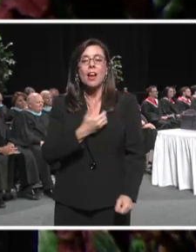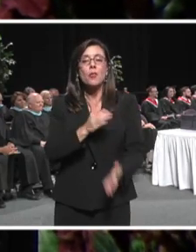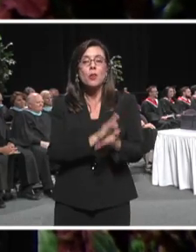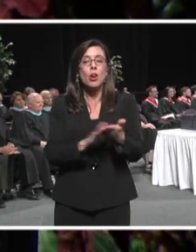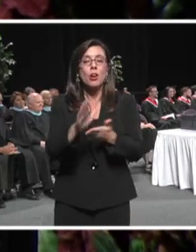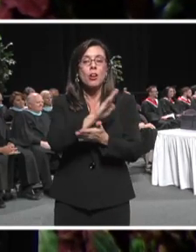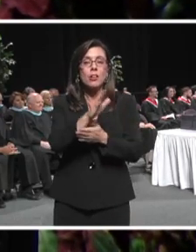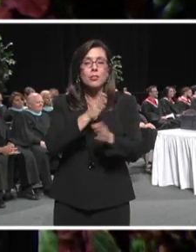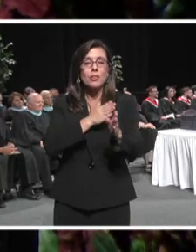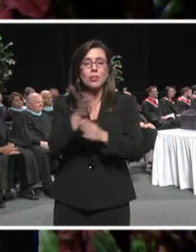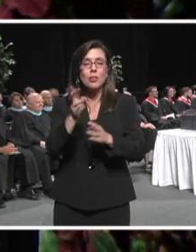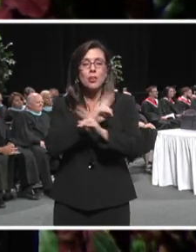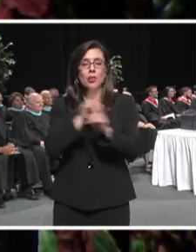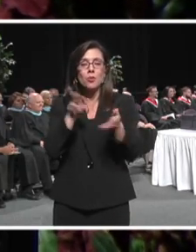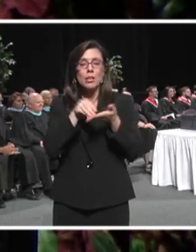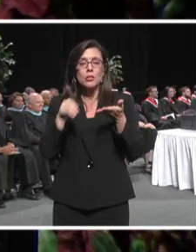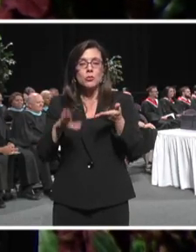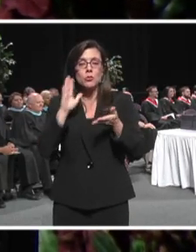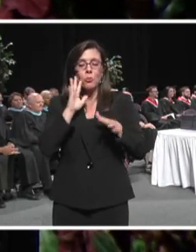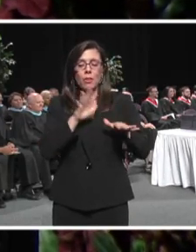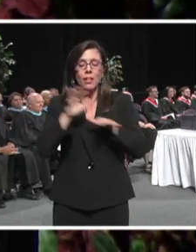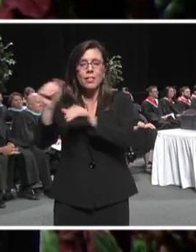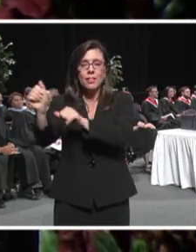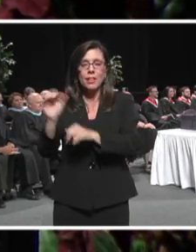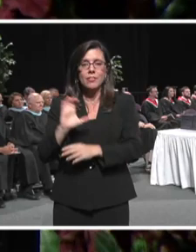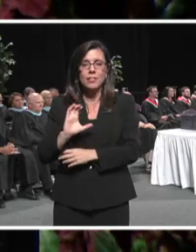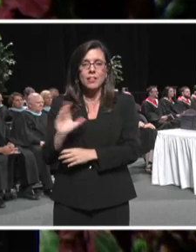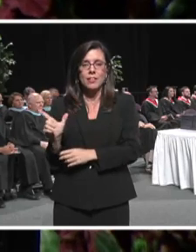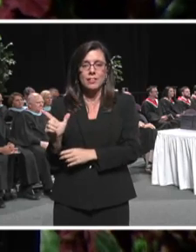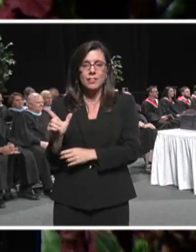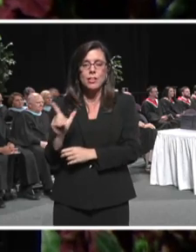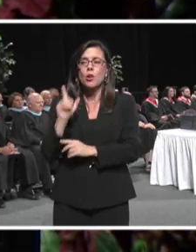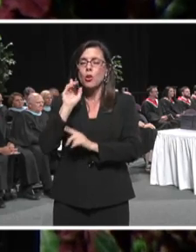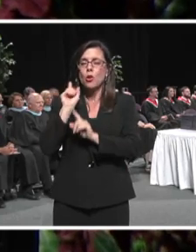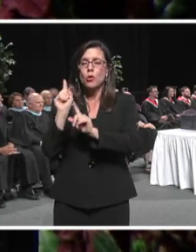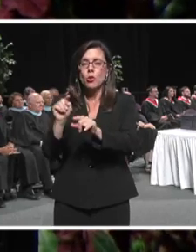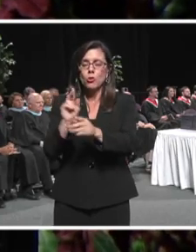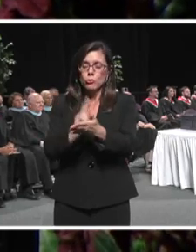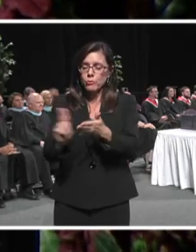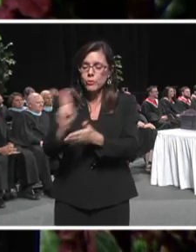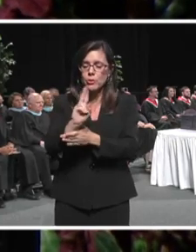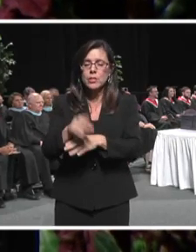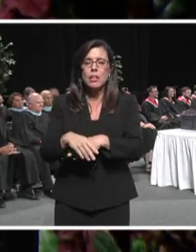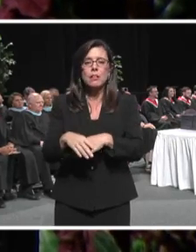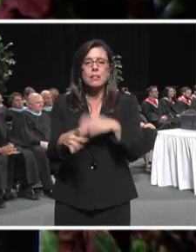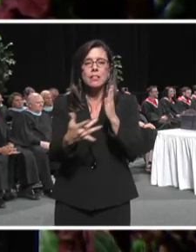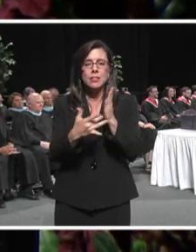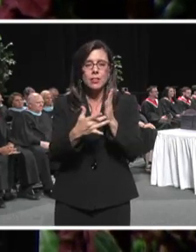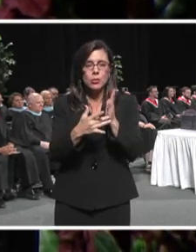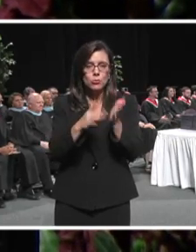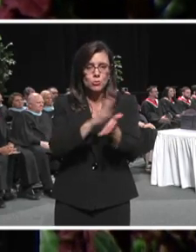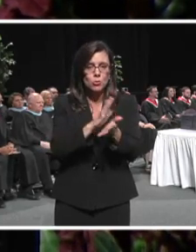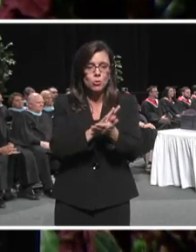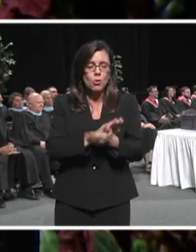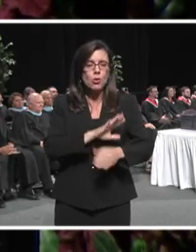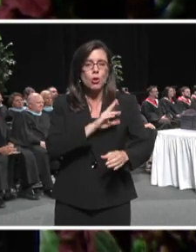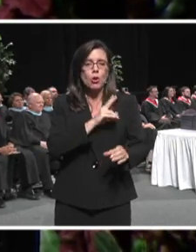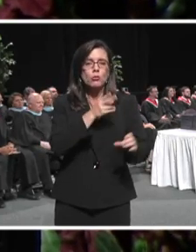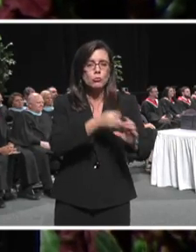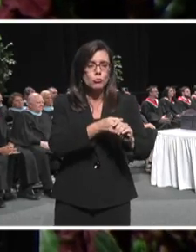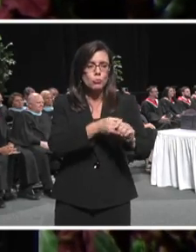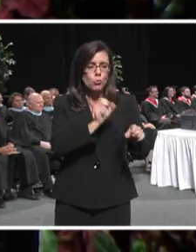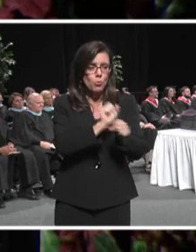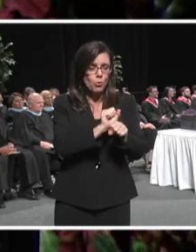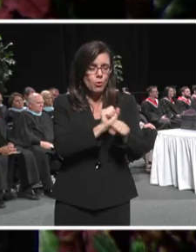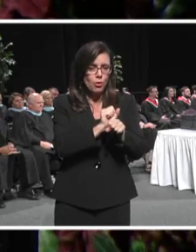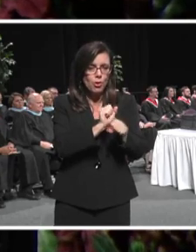and career-ready students will leave Cypress Lakes to attend universities, technical schools, join the